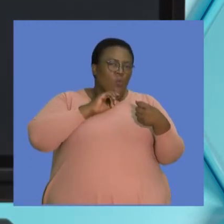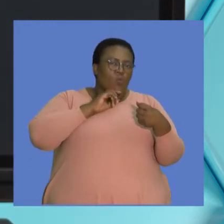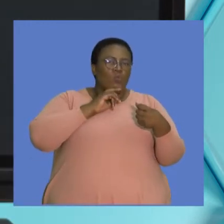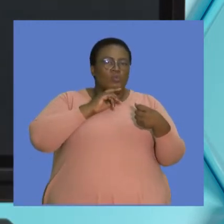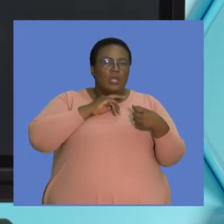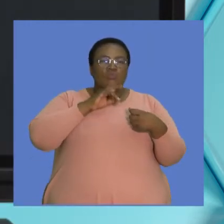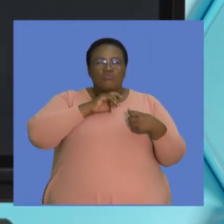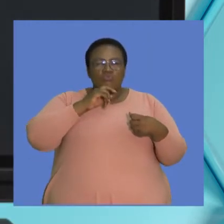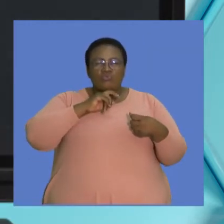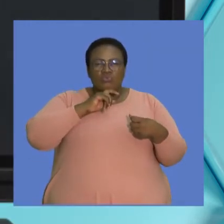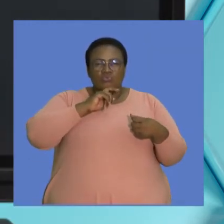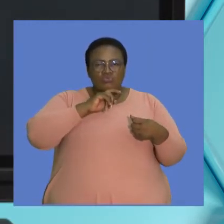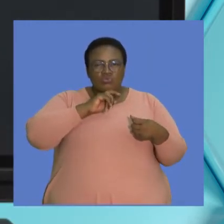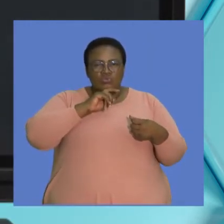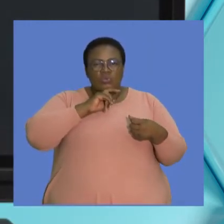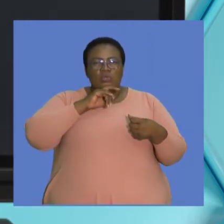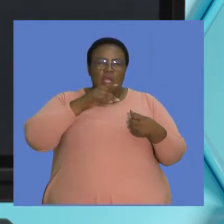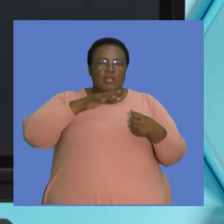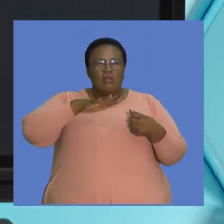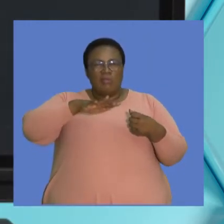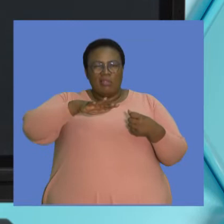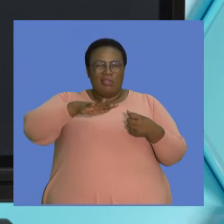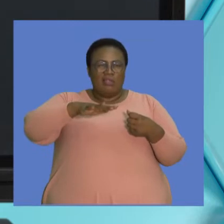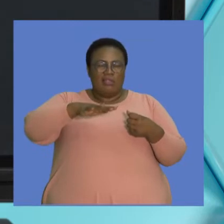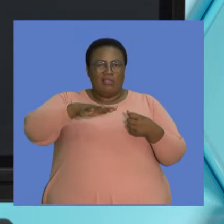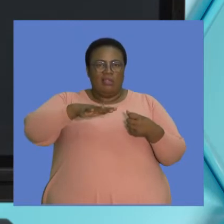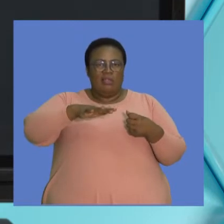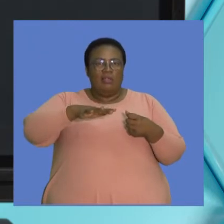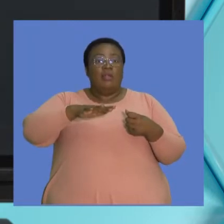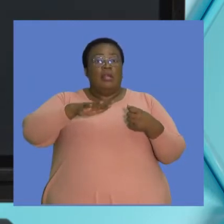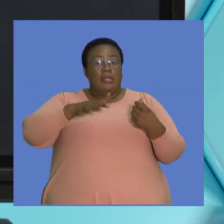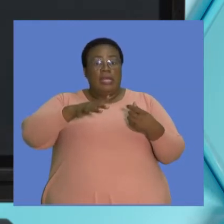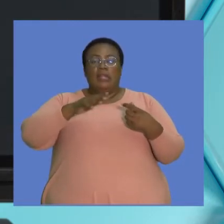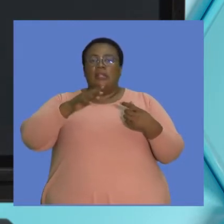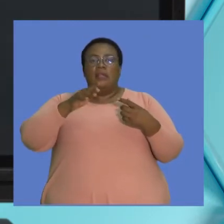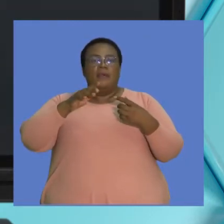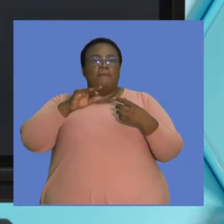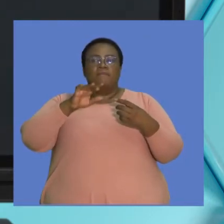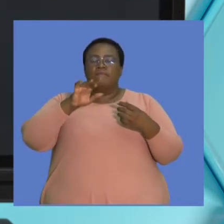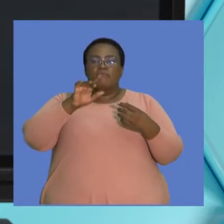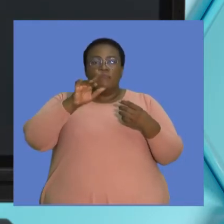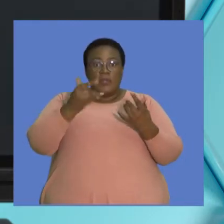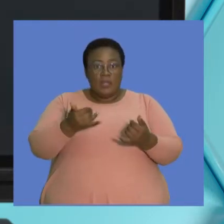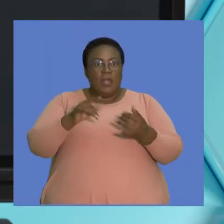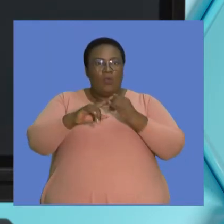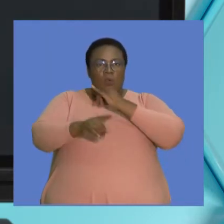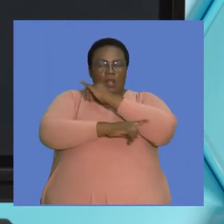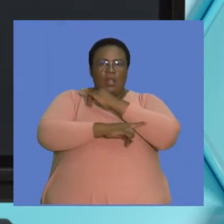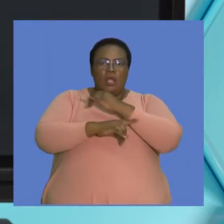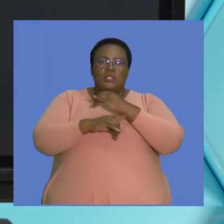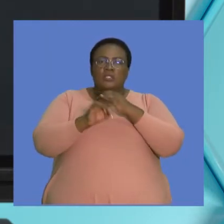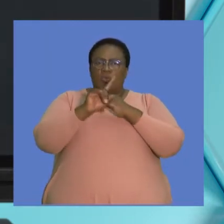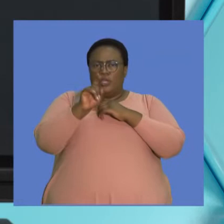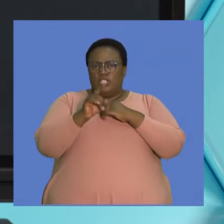is out, and all of those things. So those are just the things you need to be thinking about. The last question now that we actually looked at about